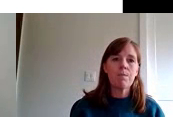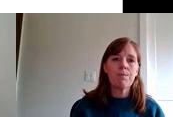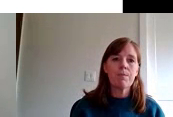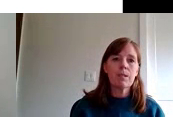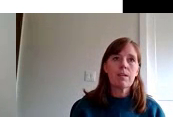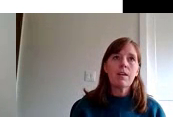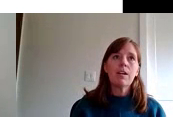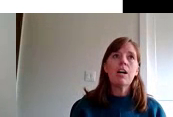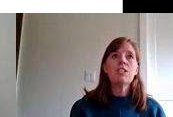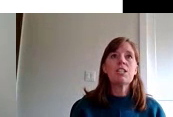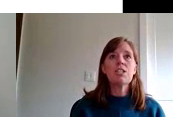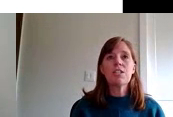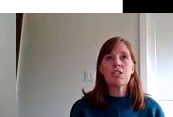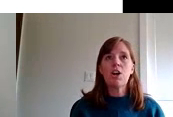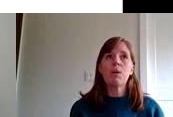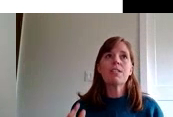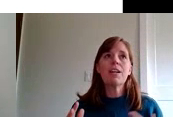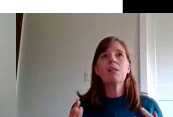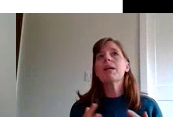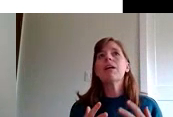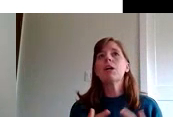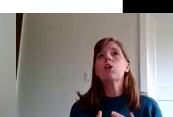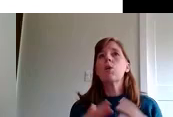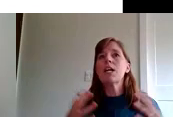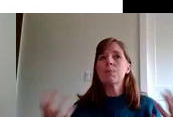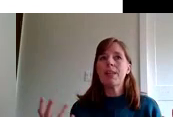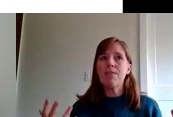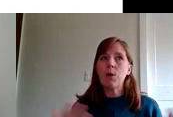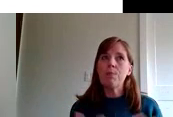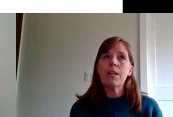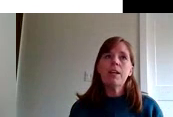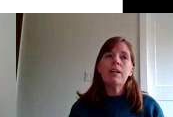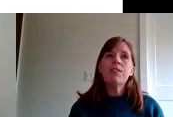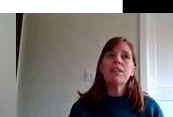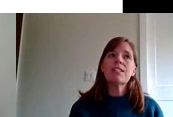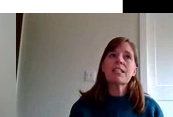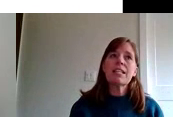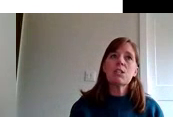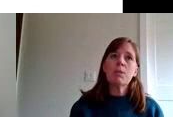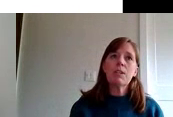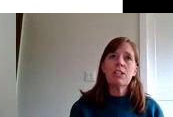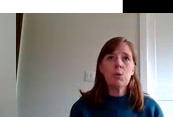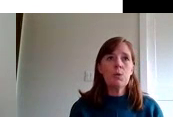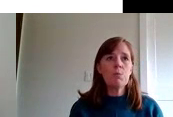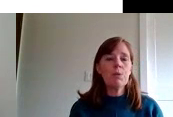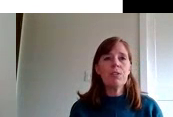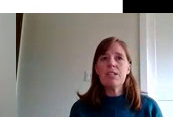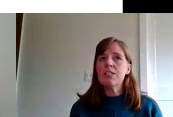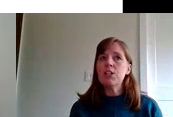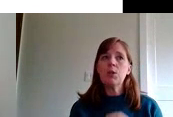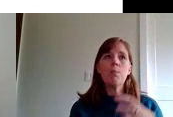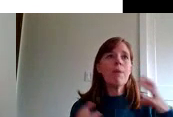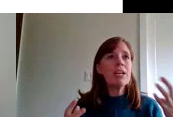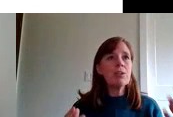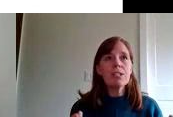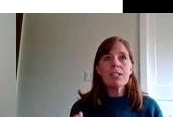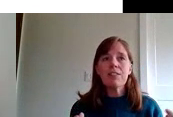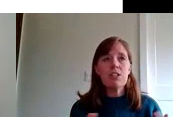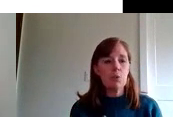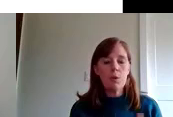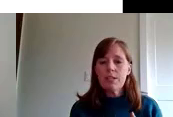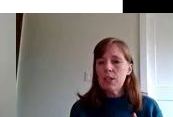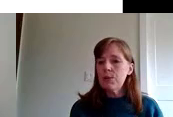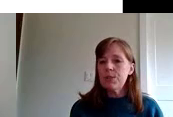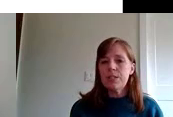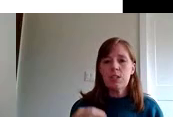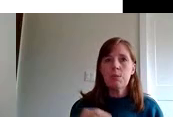bit. To start with, talking about across platform. There's accessibility tools built into